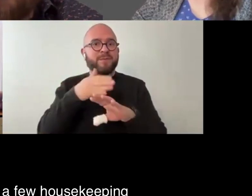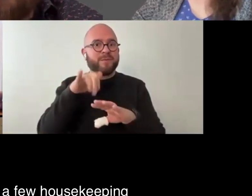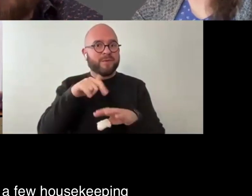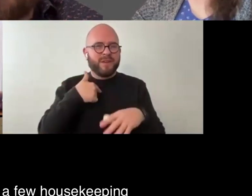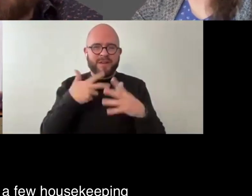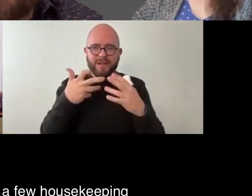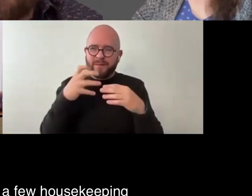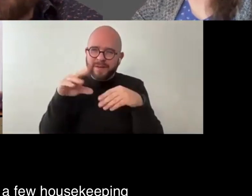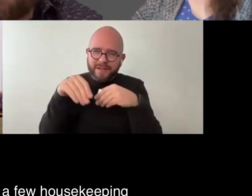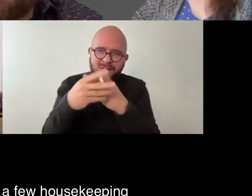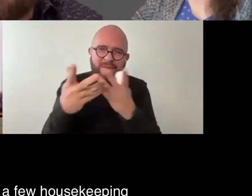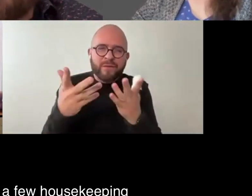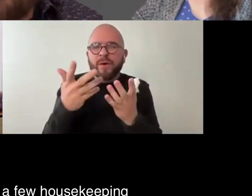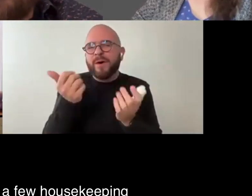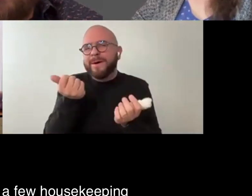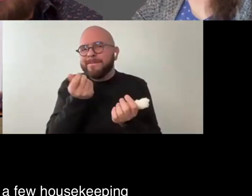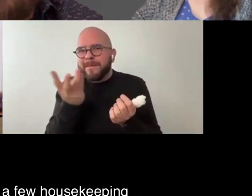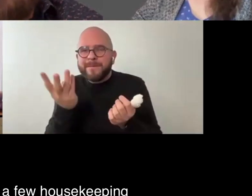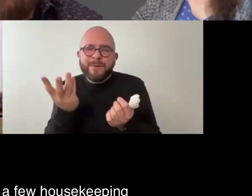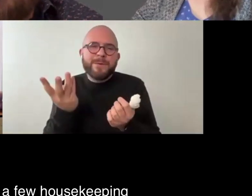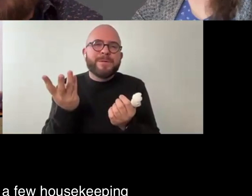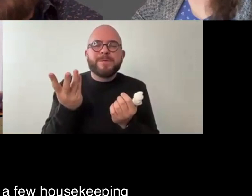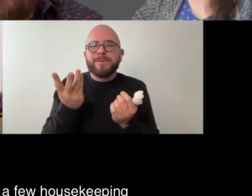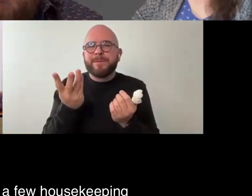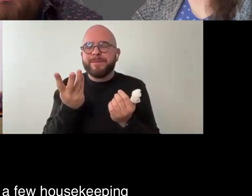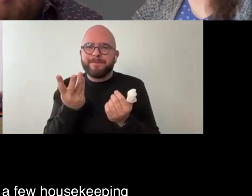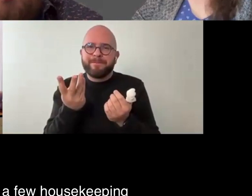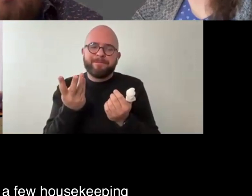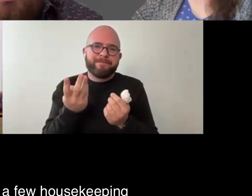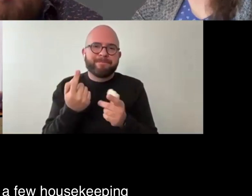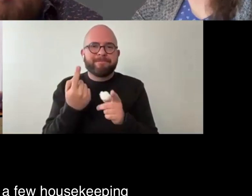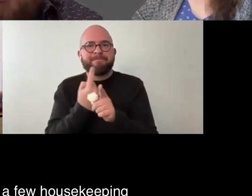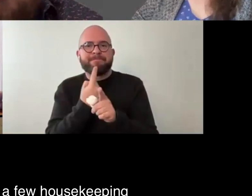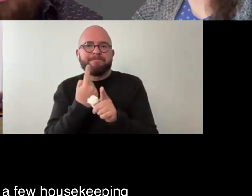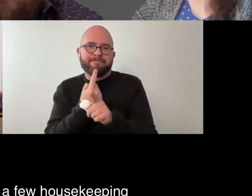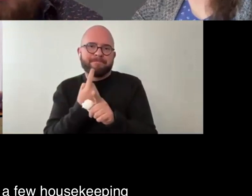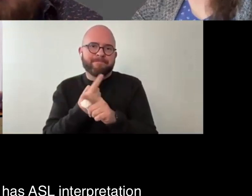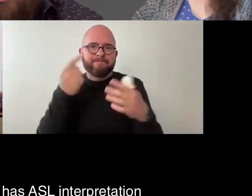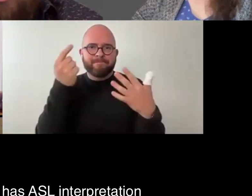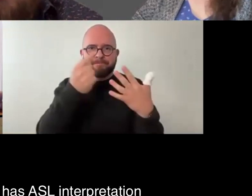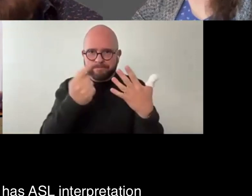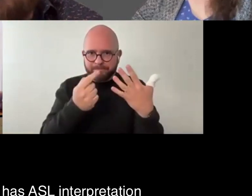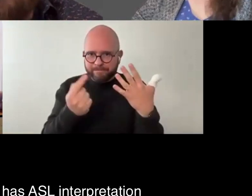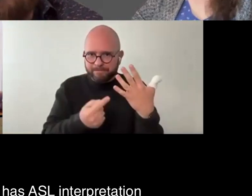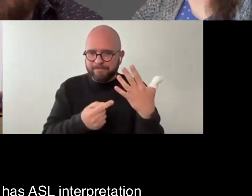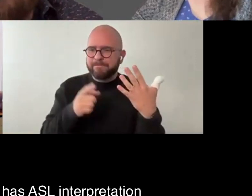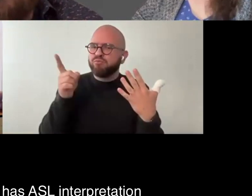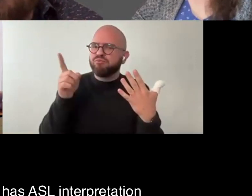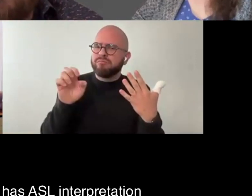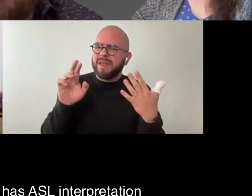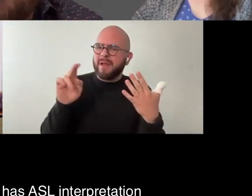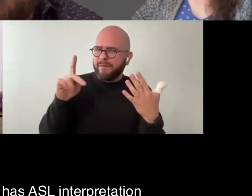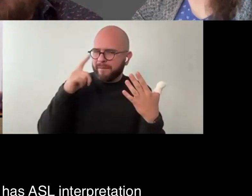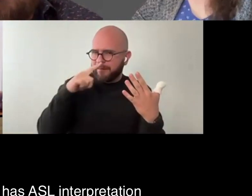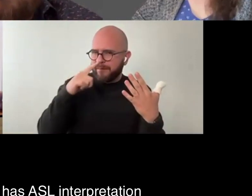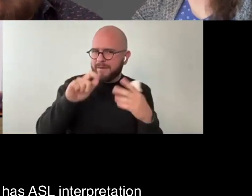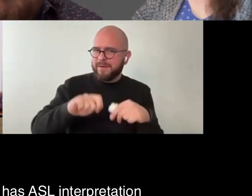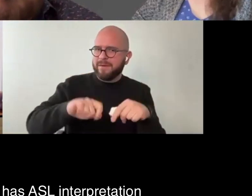few housekeeping items. Eric can go ahead and put up the slide.